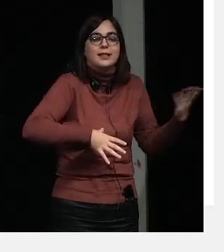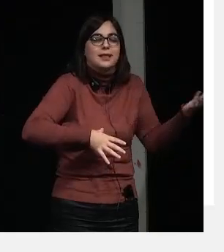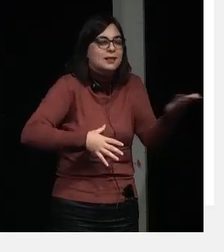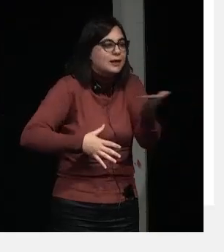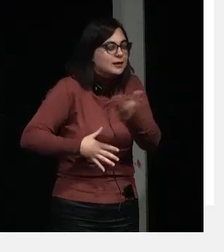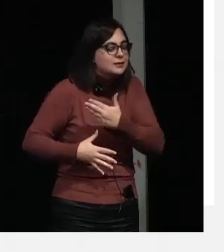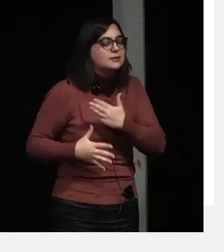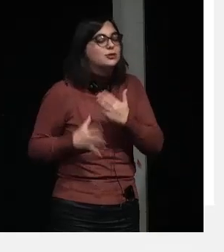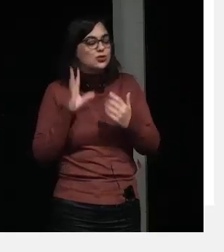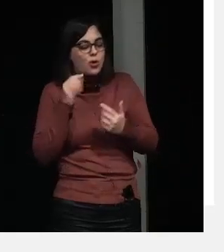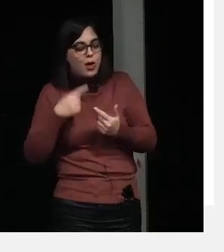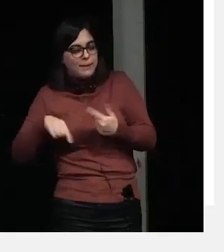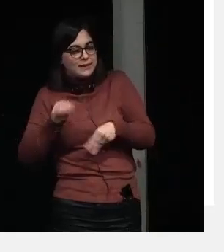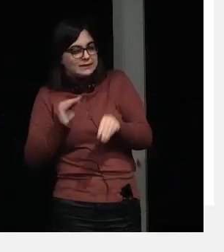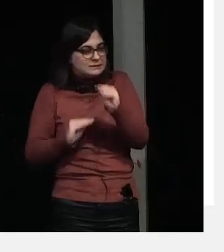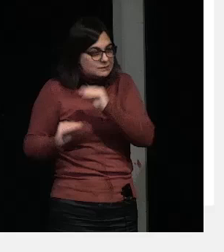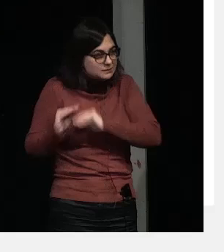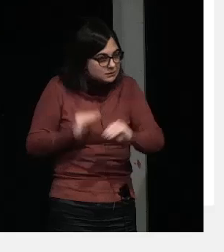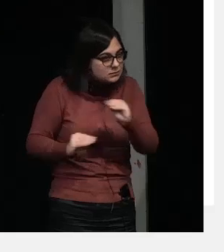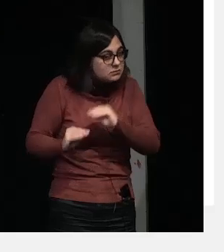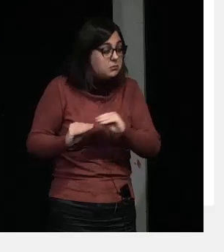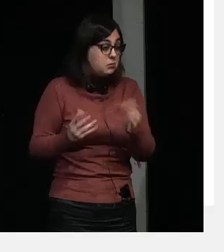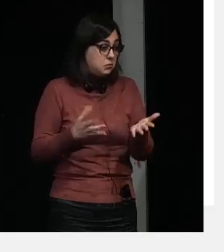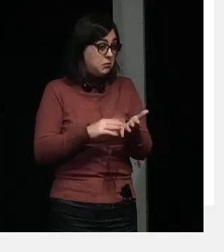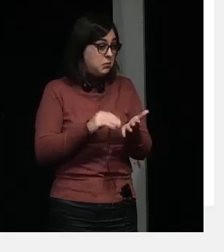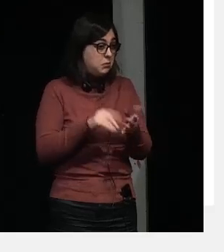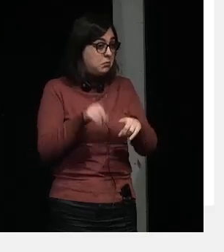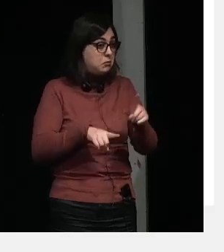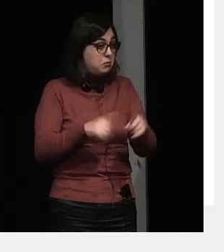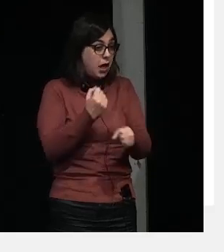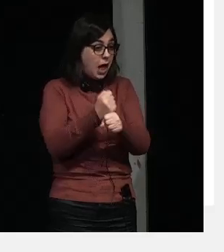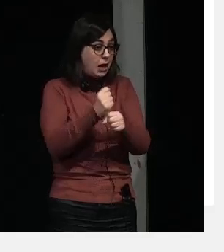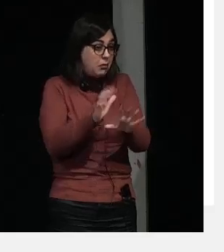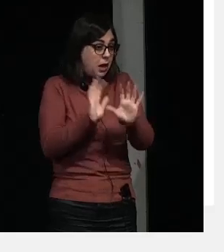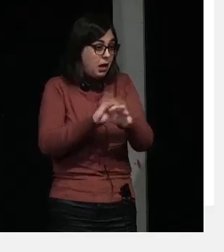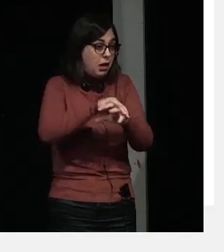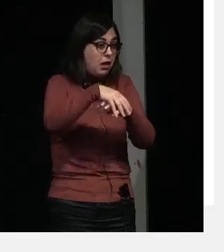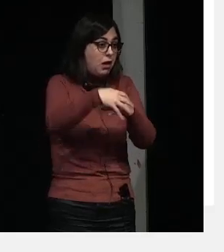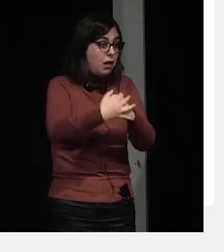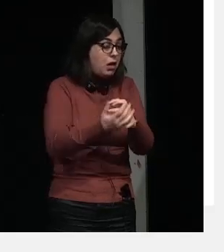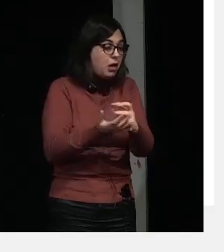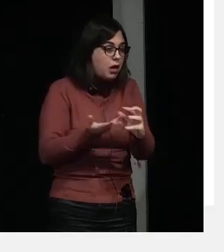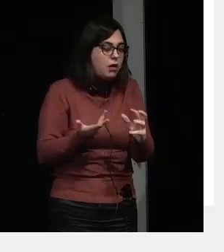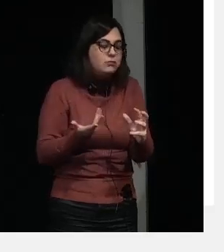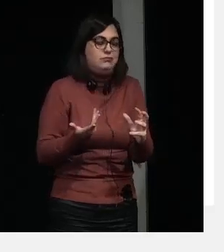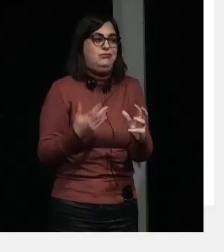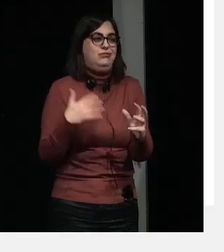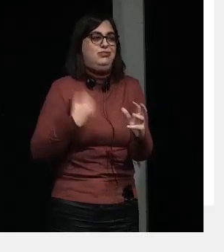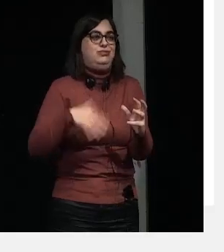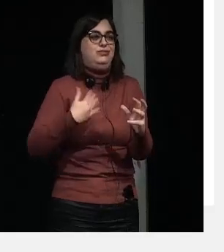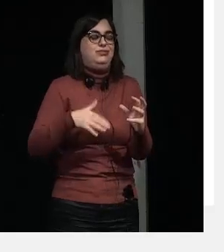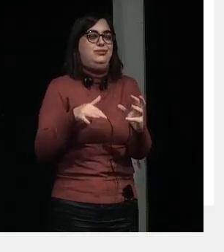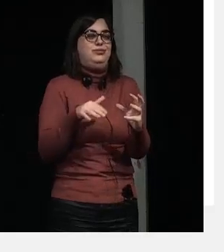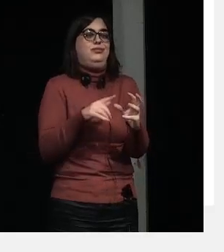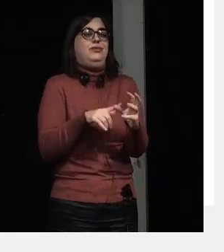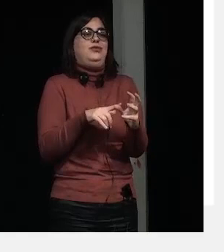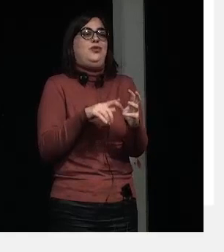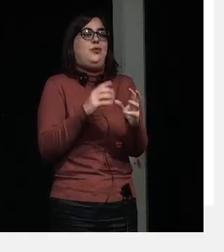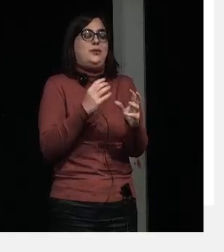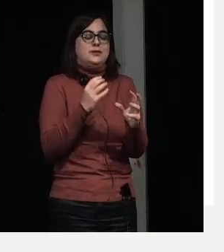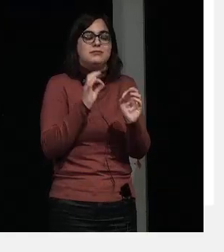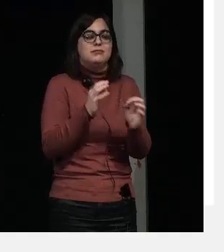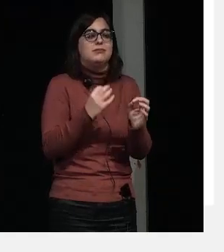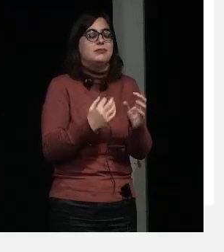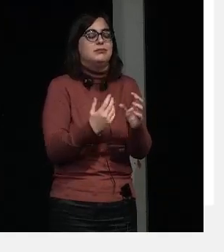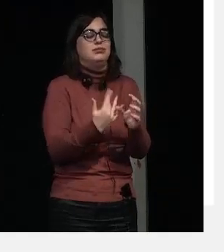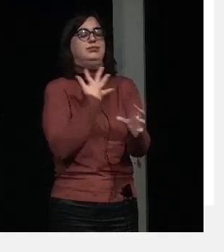to bring that. But sometimes just touching the materiality of things or things like that can be really what can transport that